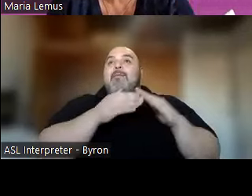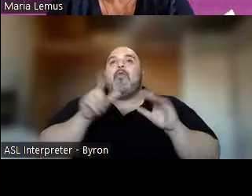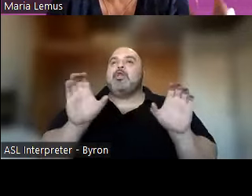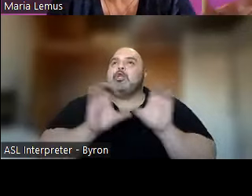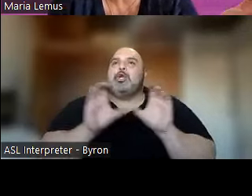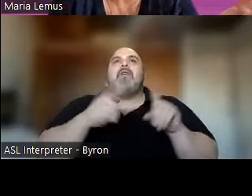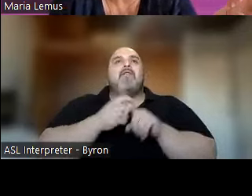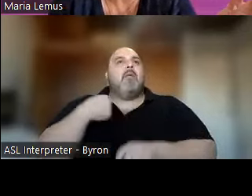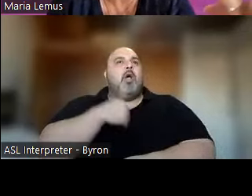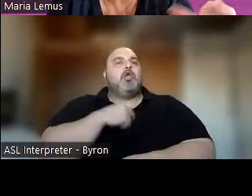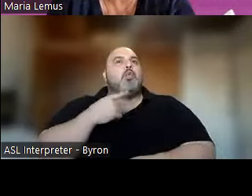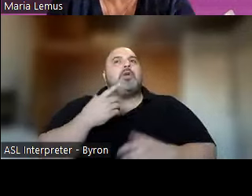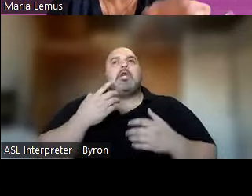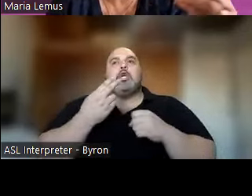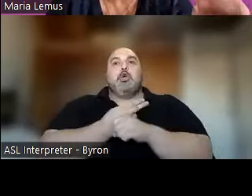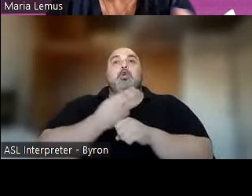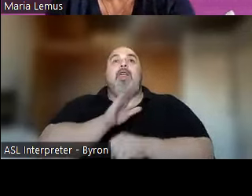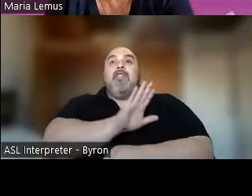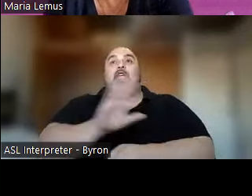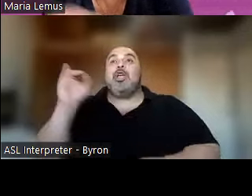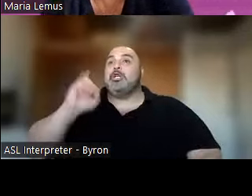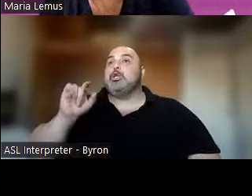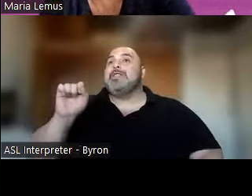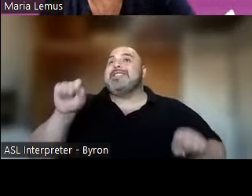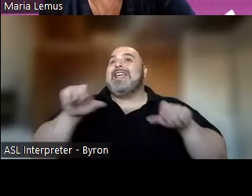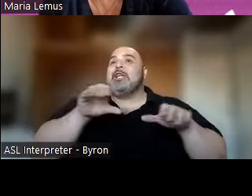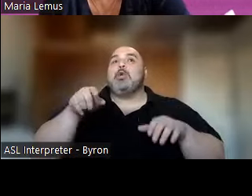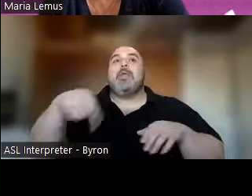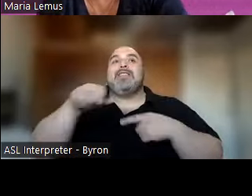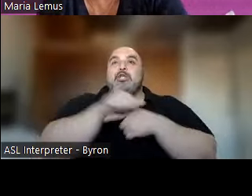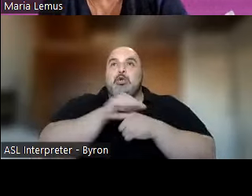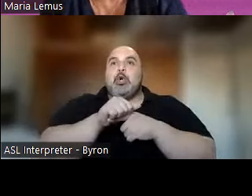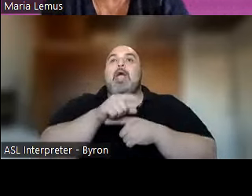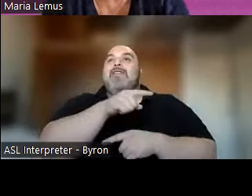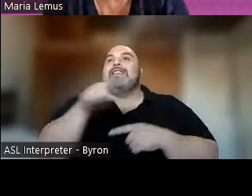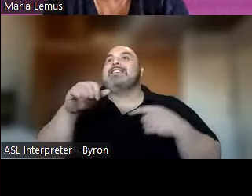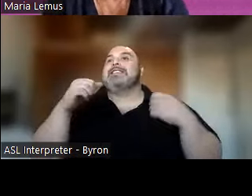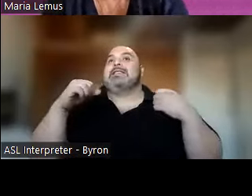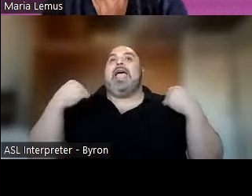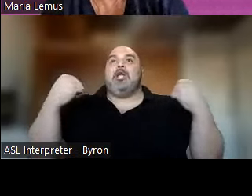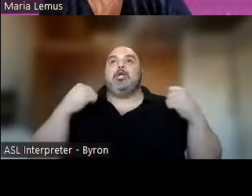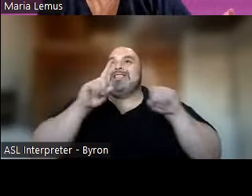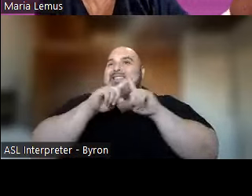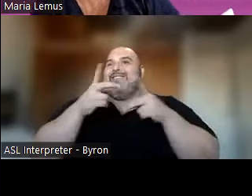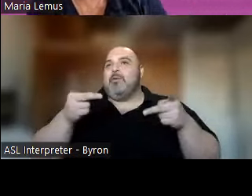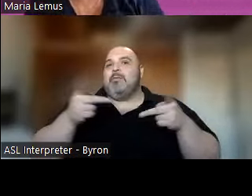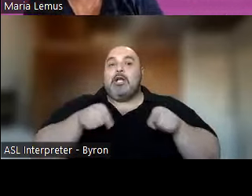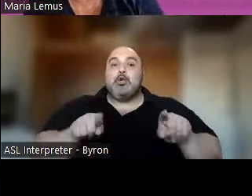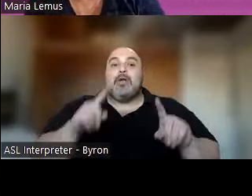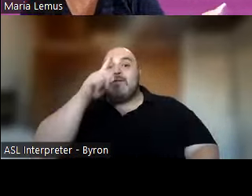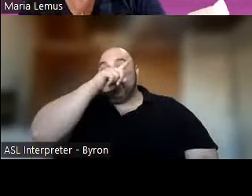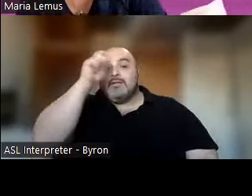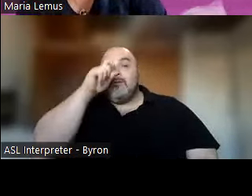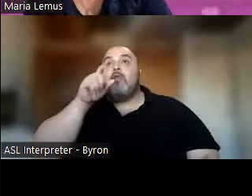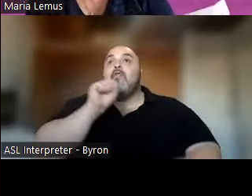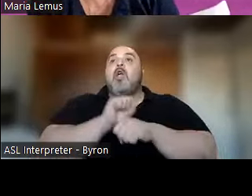by us. We carry their insurance so that then they can do these trainings, these exercises in different places. During the summer, they work